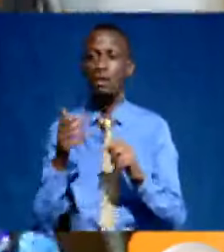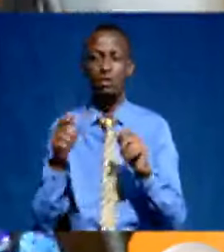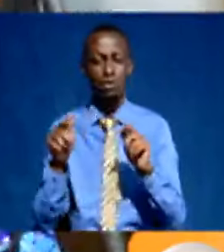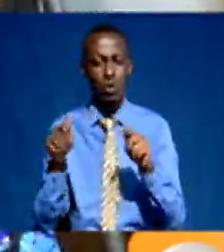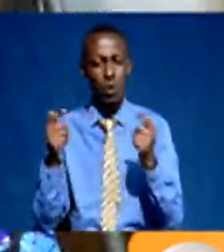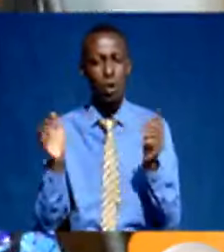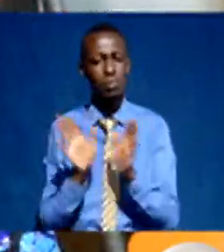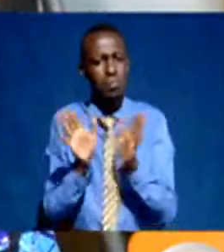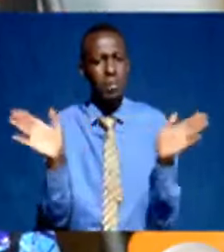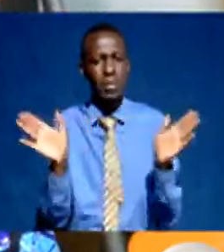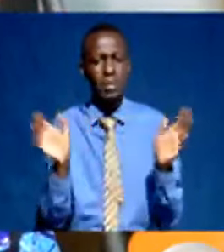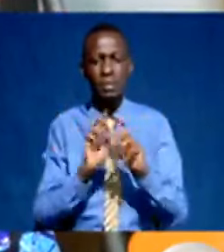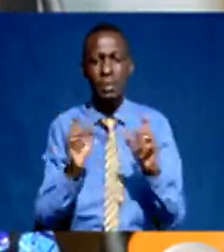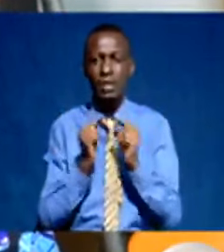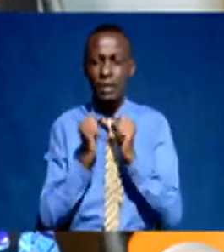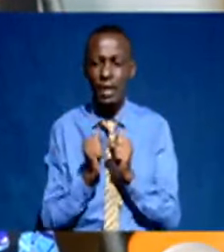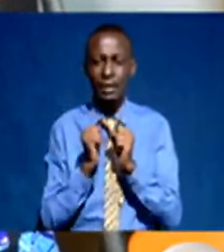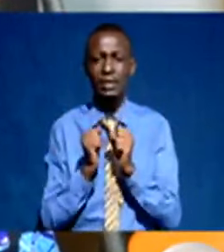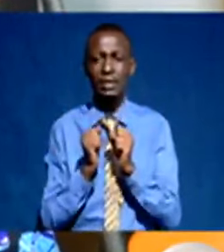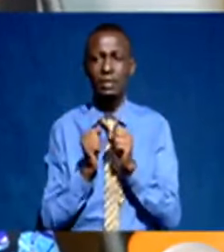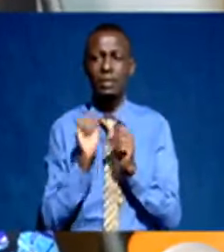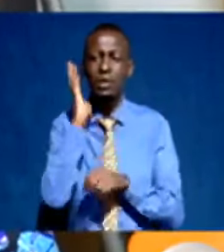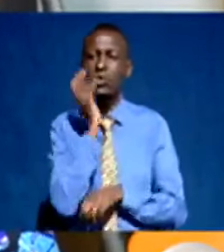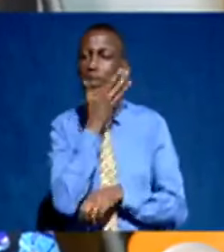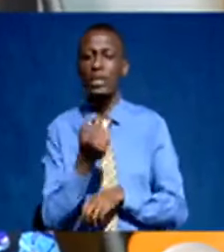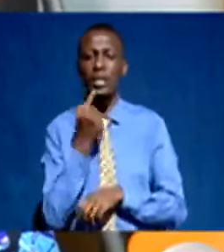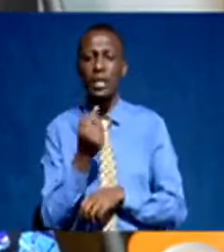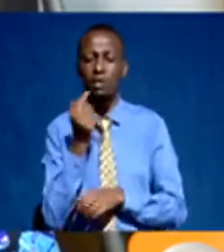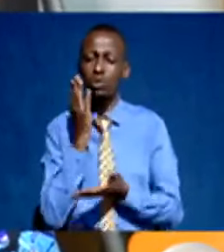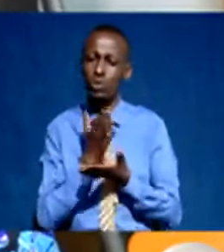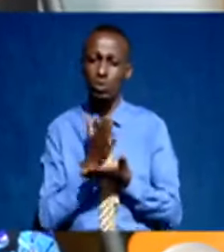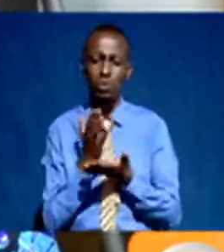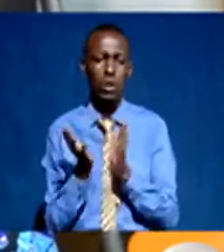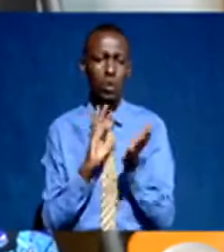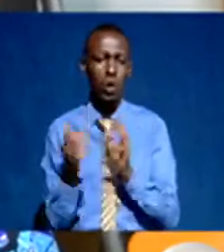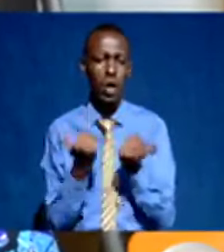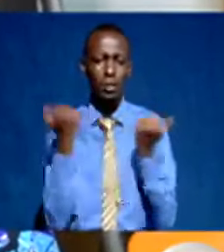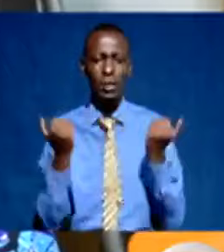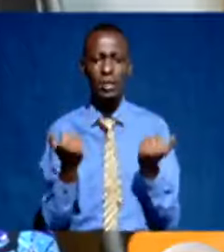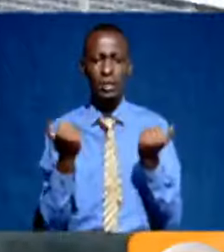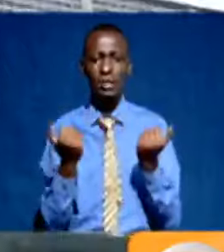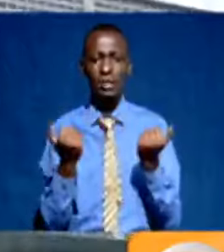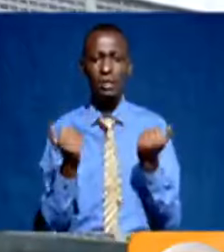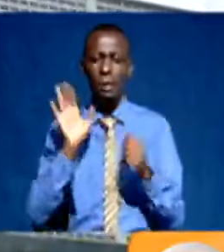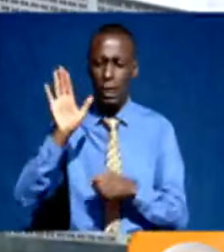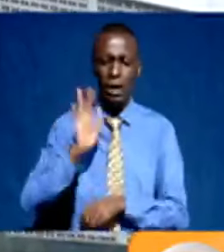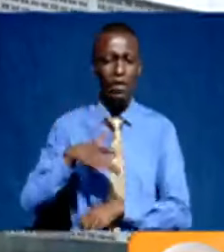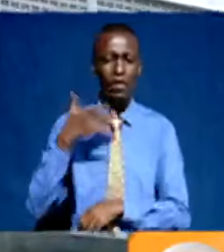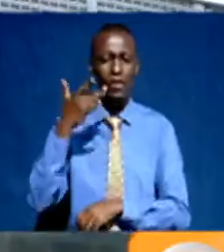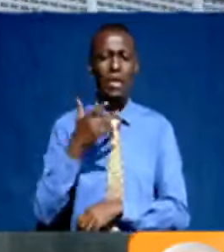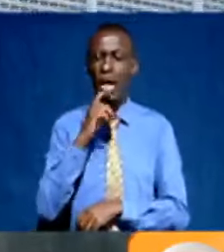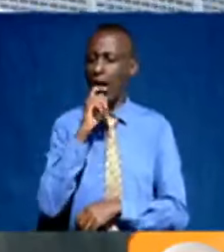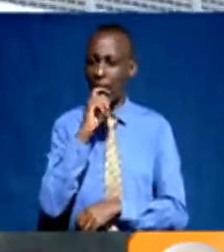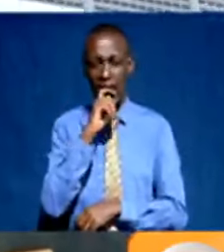very difficult for Kenyatta to justify himself. In fact, I think, if anything, I think he regretted it.